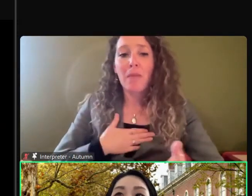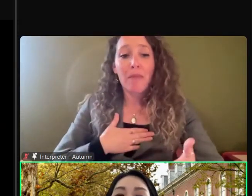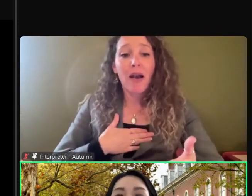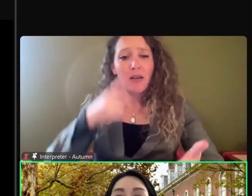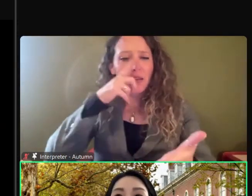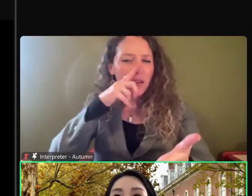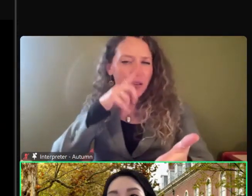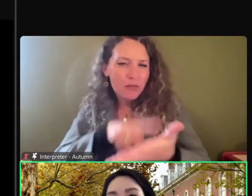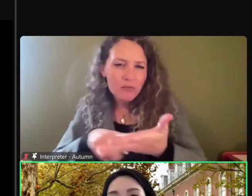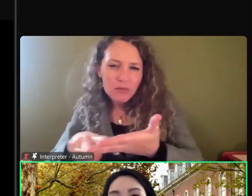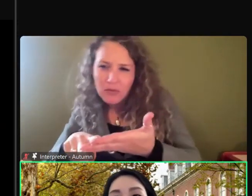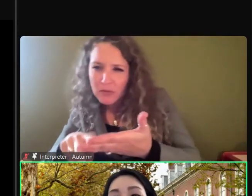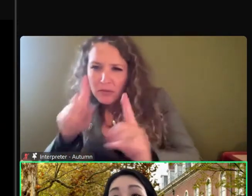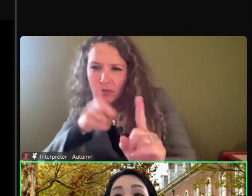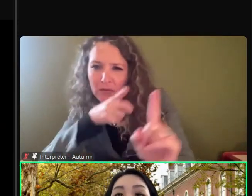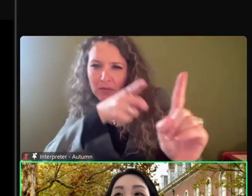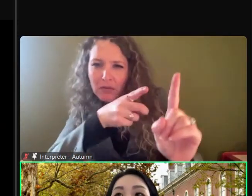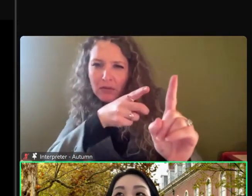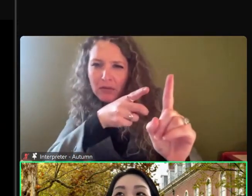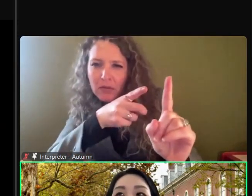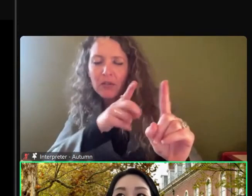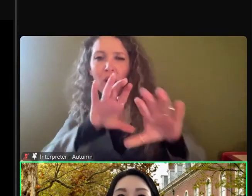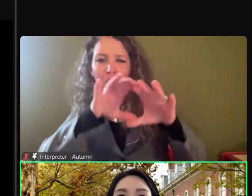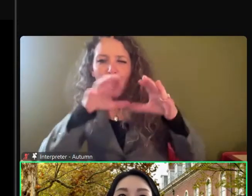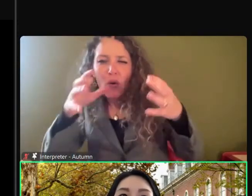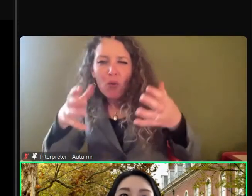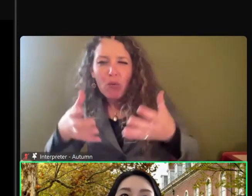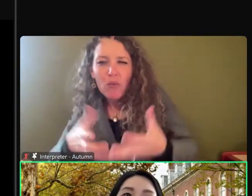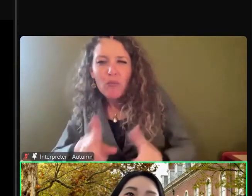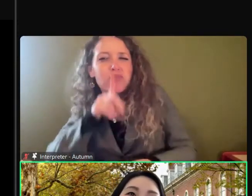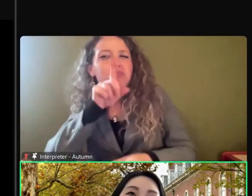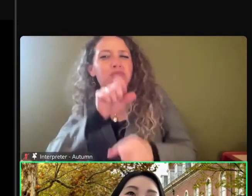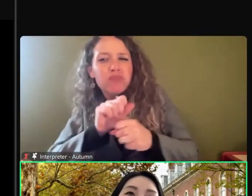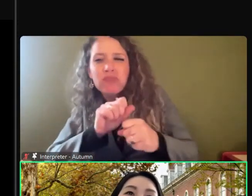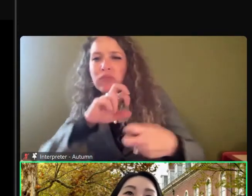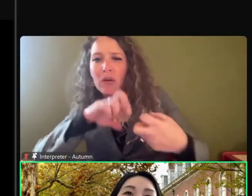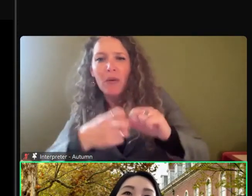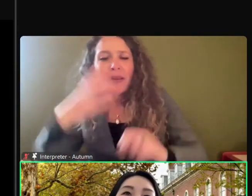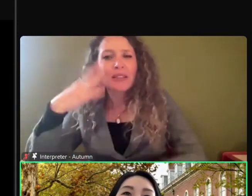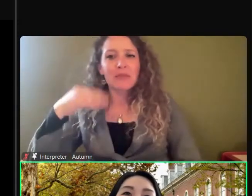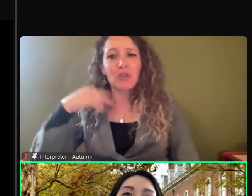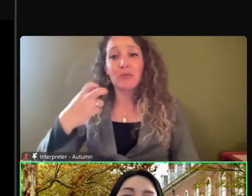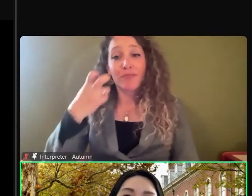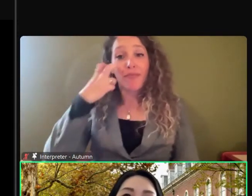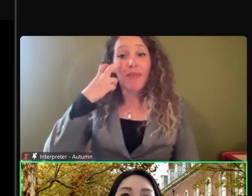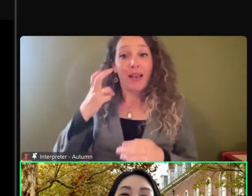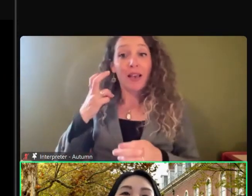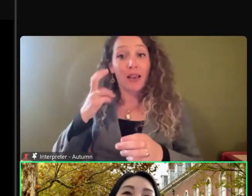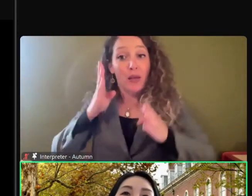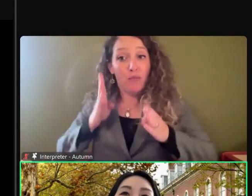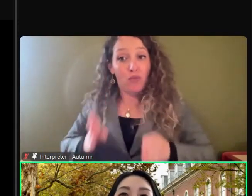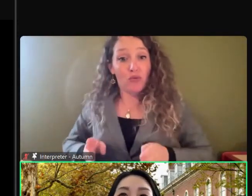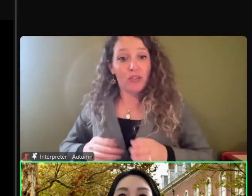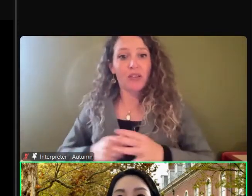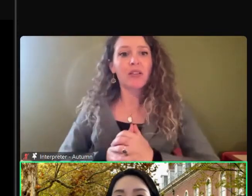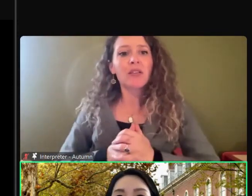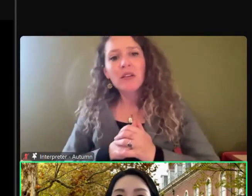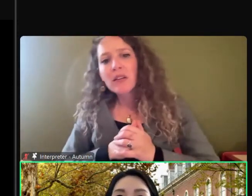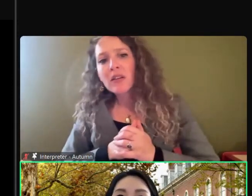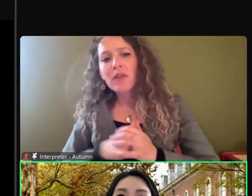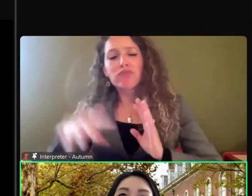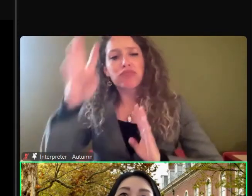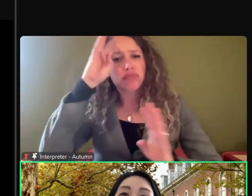world problems experienced by blind persons with the goal of generating practical,